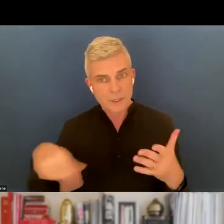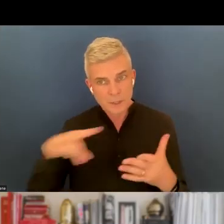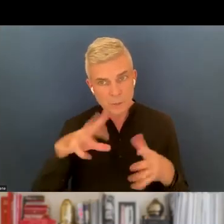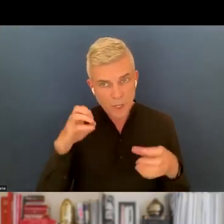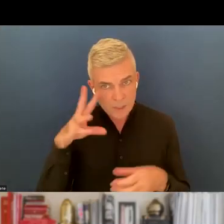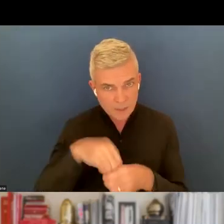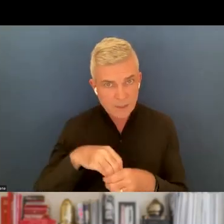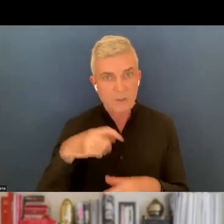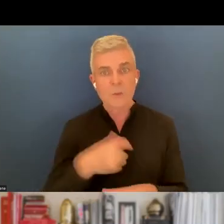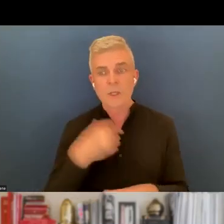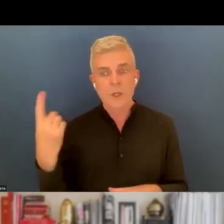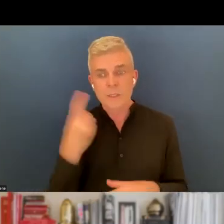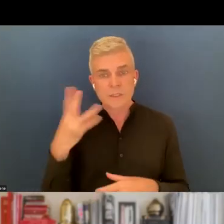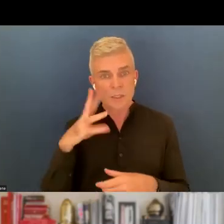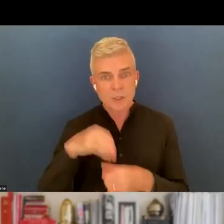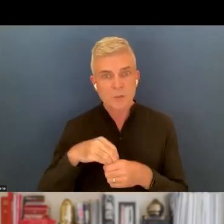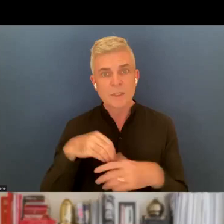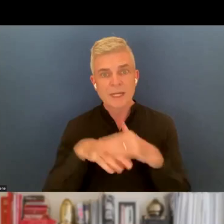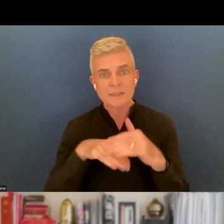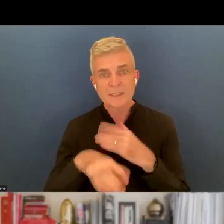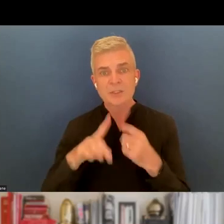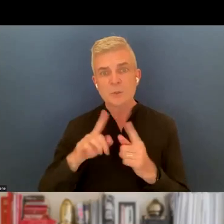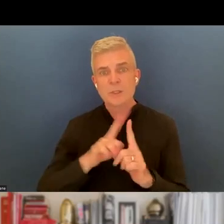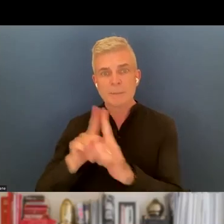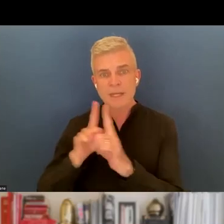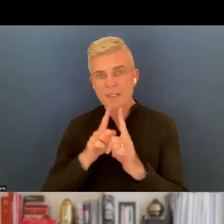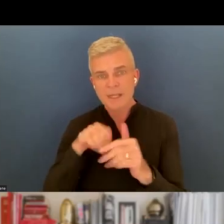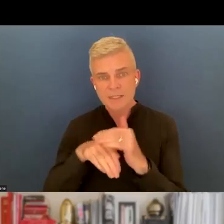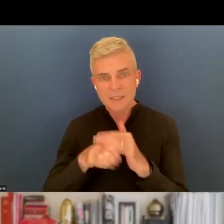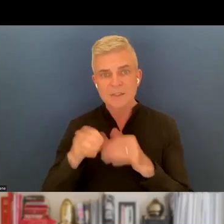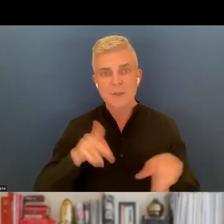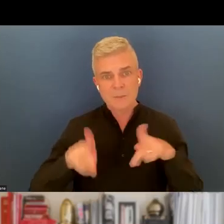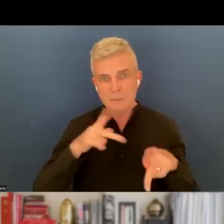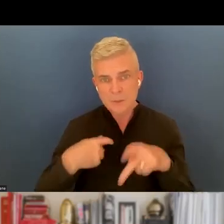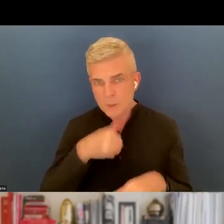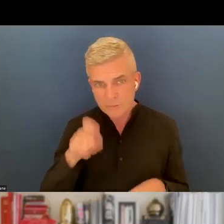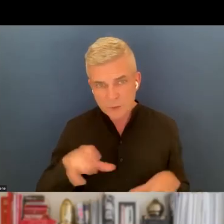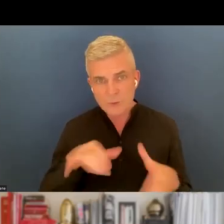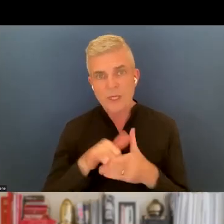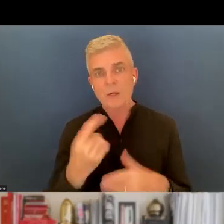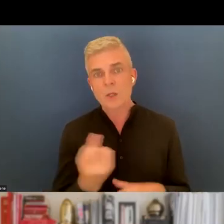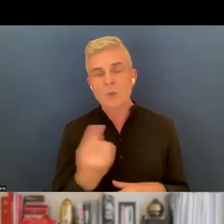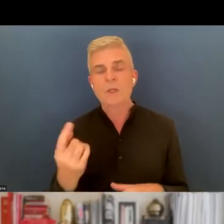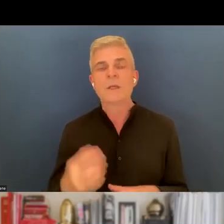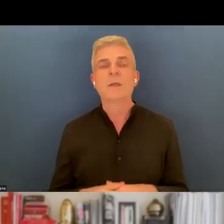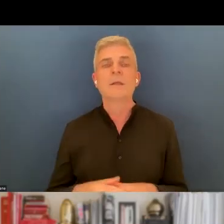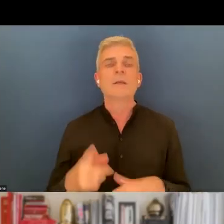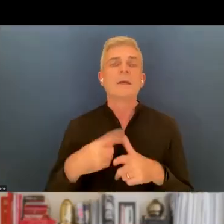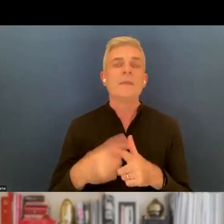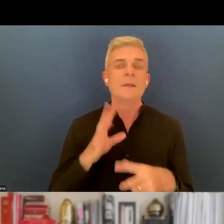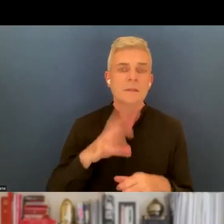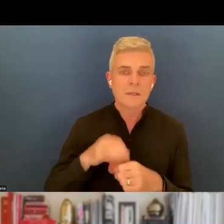include access to companion access so that folks don't have to do these things alone. And then they go participate in that activity.